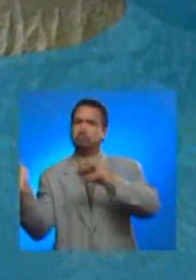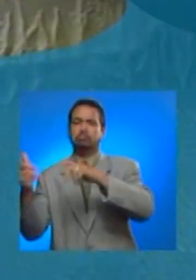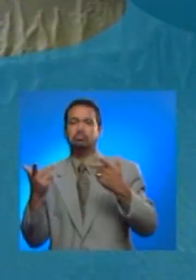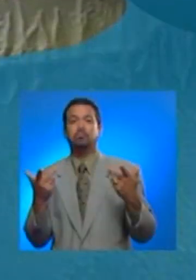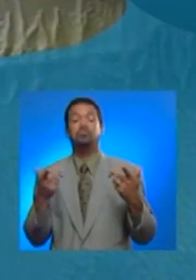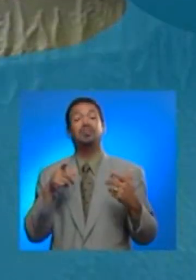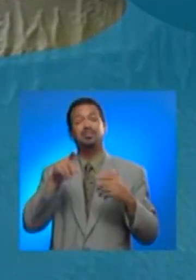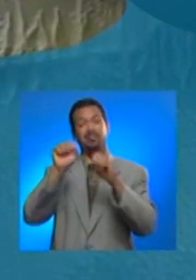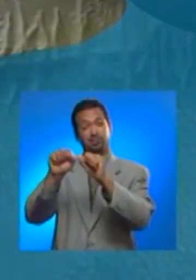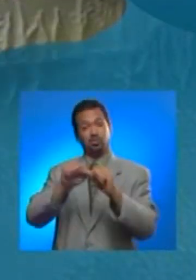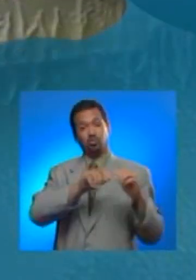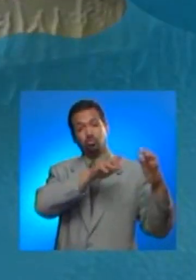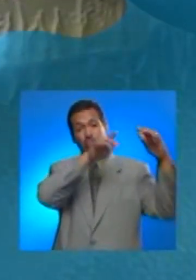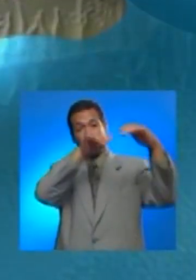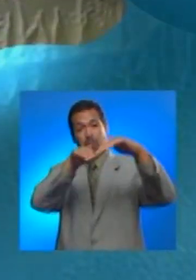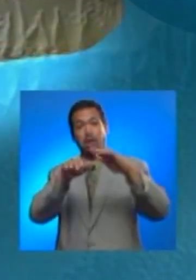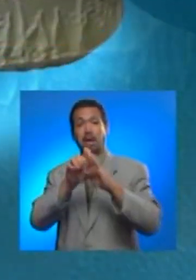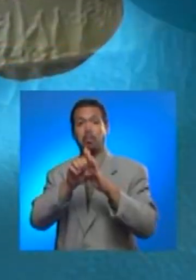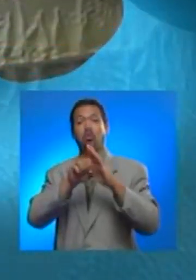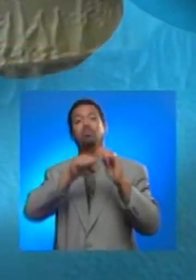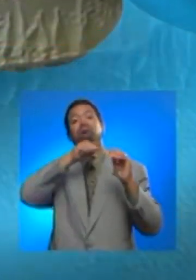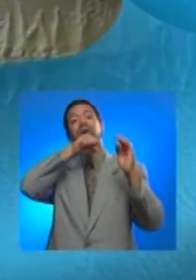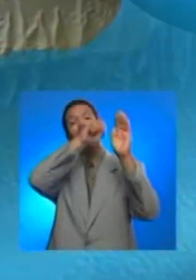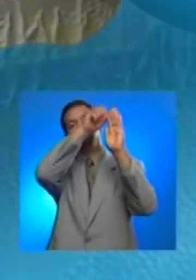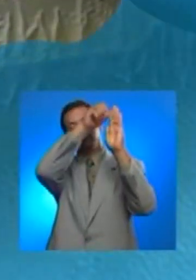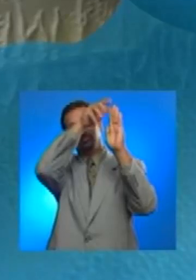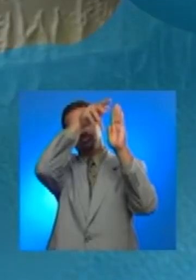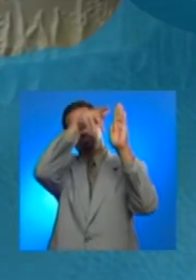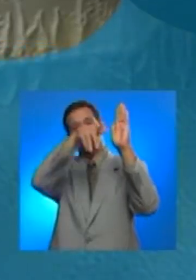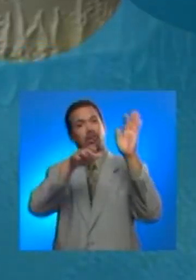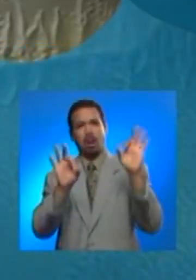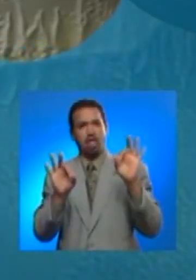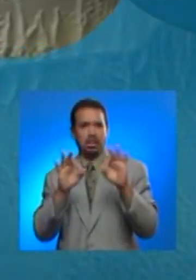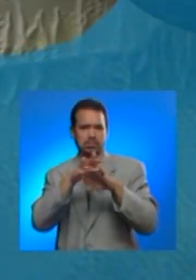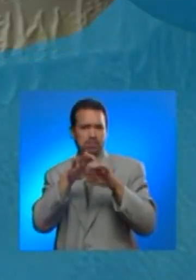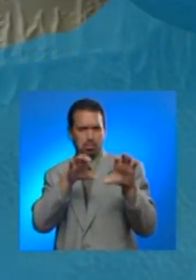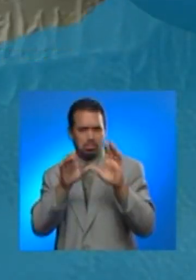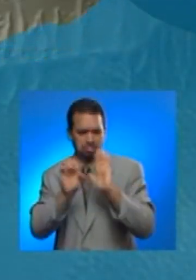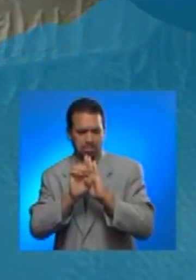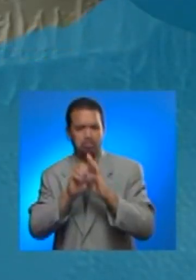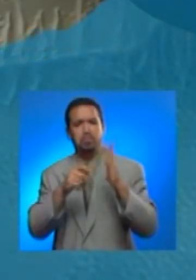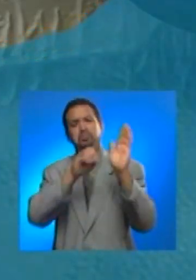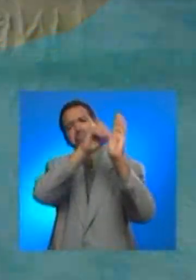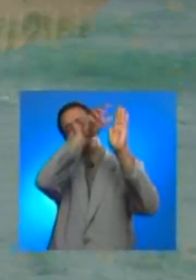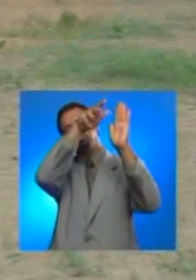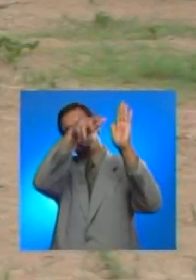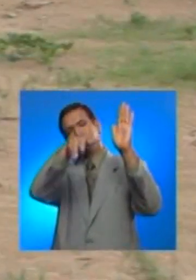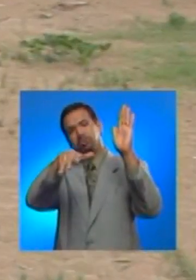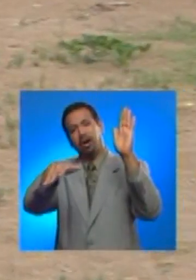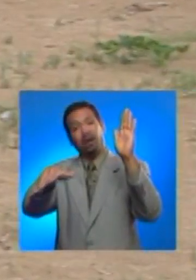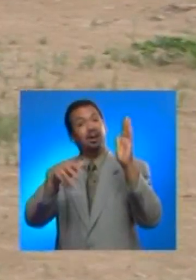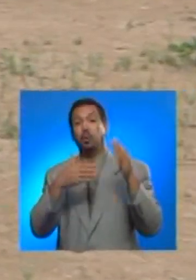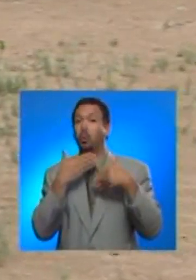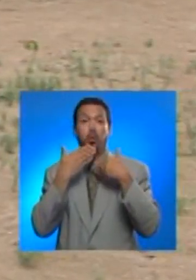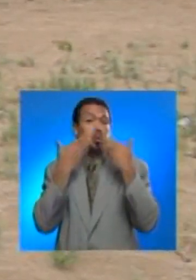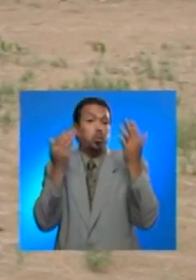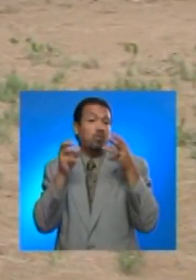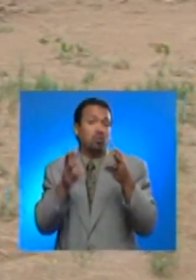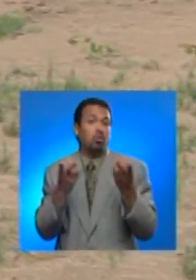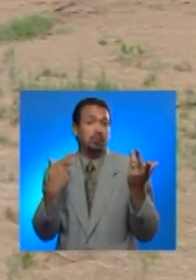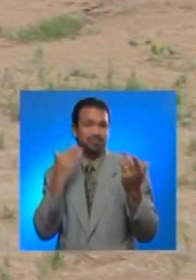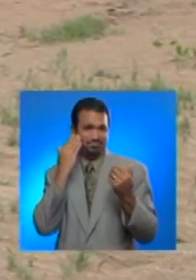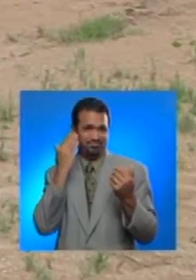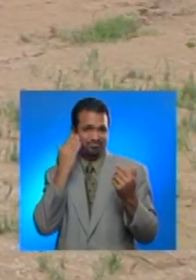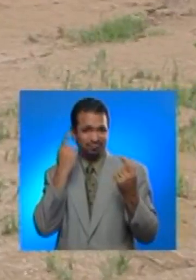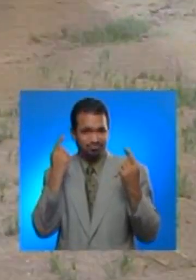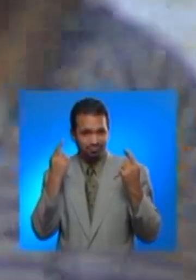For landslide-generated tsunami not associated with a strong earthquake, there is no warning system whatsoever. In